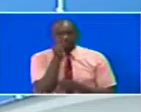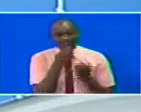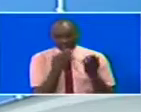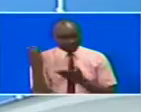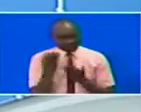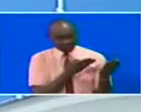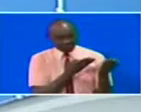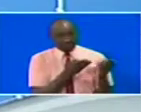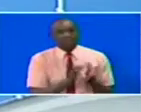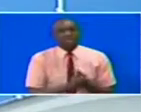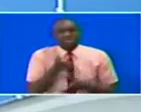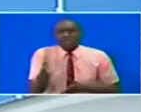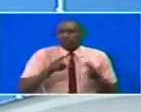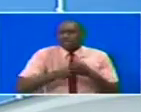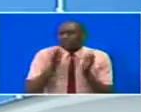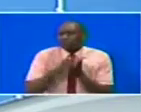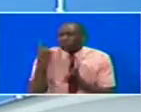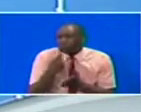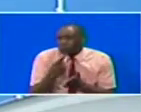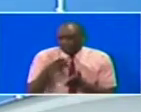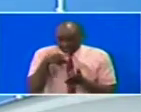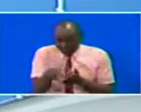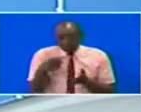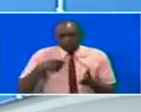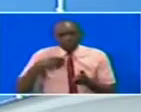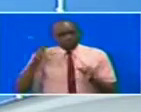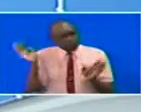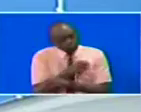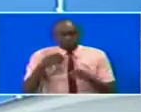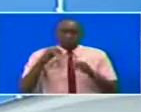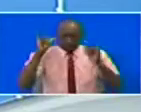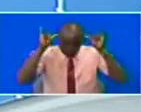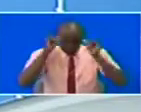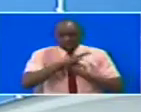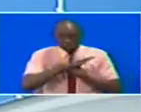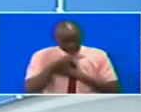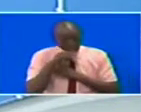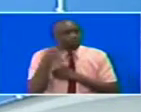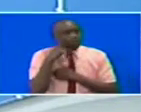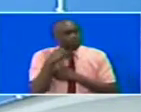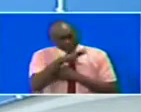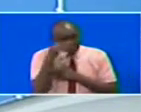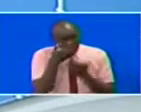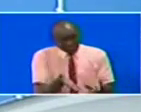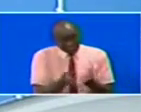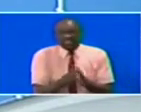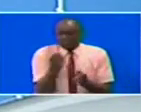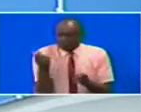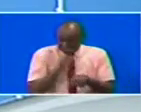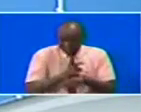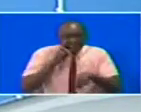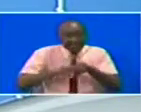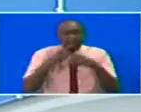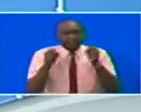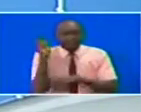We begin this bulletin with a keen eye on the operation to flush out bandits in Kerio Valley and the North Rift just days after President